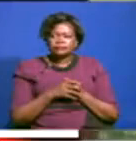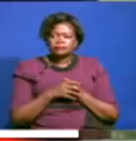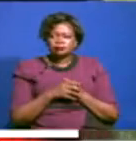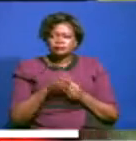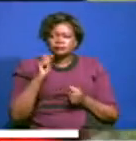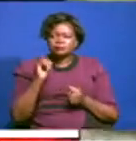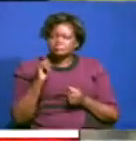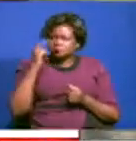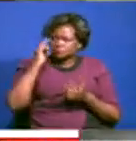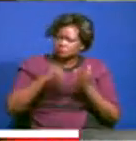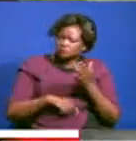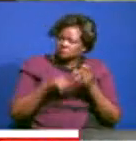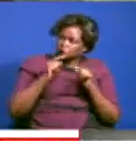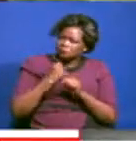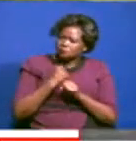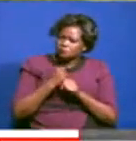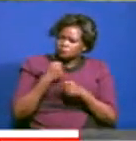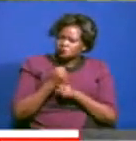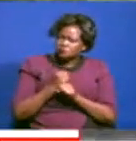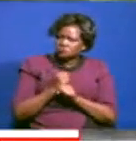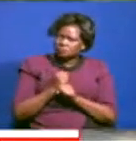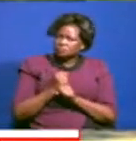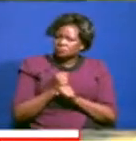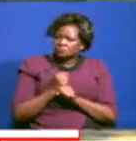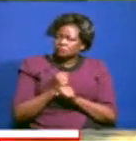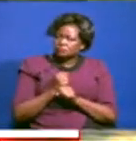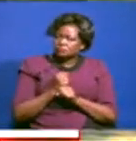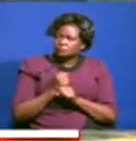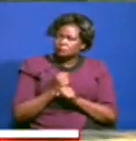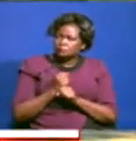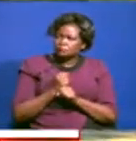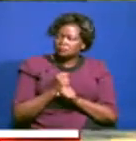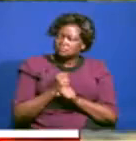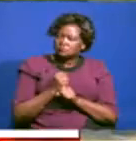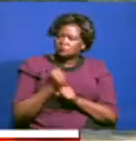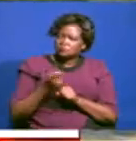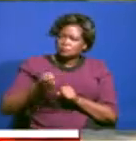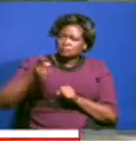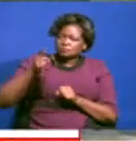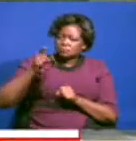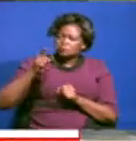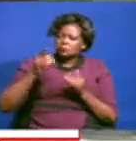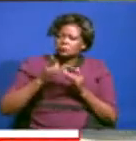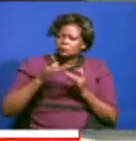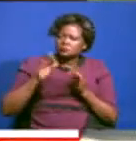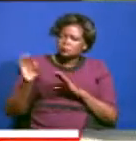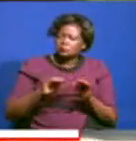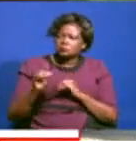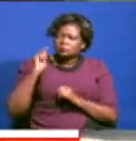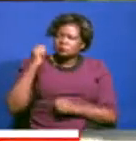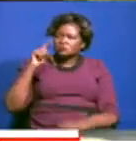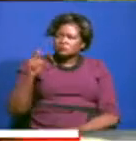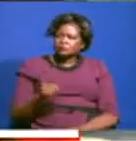what do you think needs to be done to make, to increase uptake of e-mobility in the country? Okay, thank you so